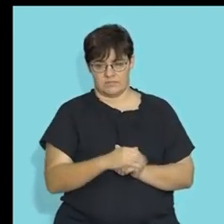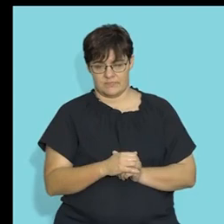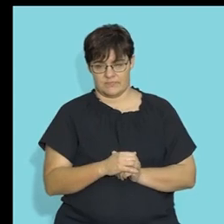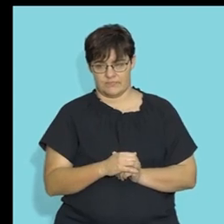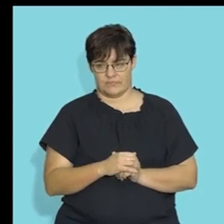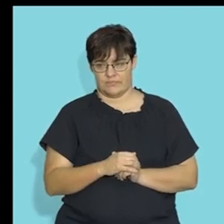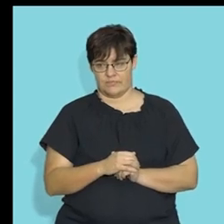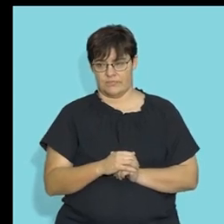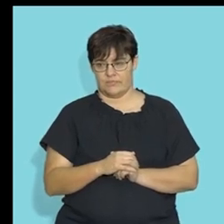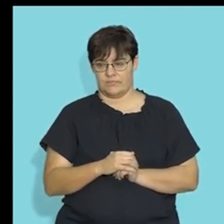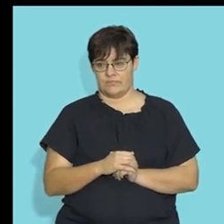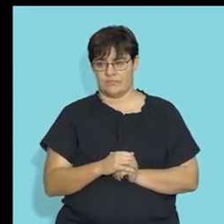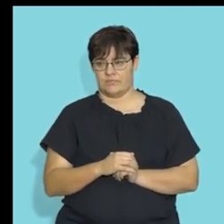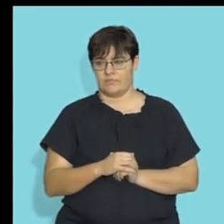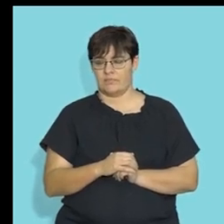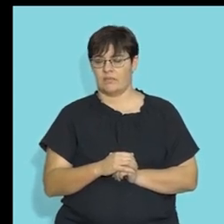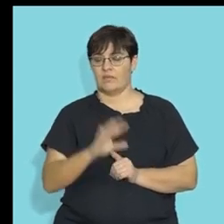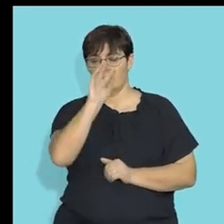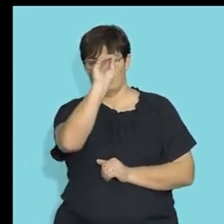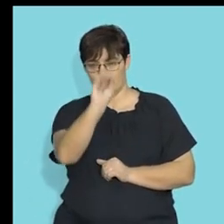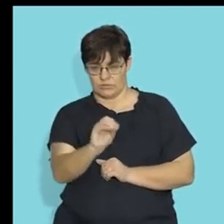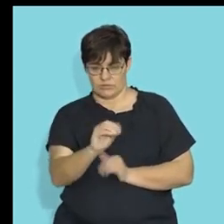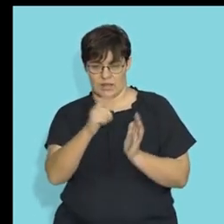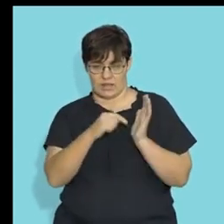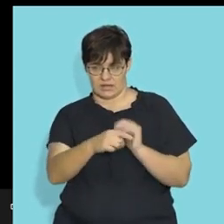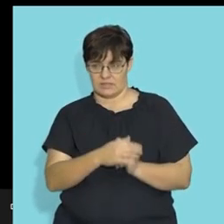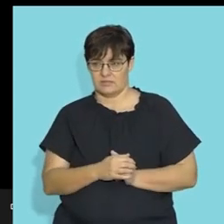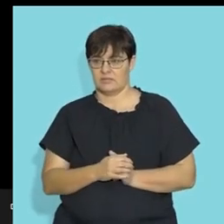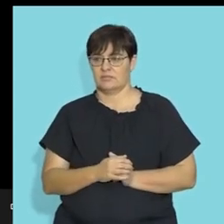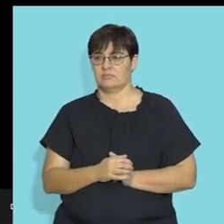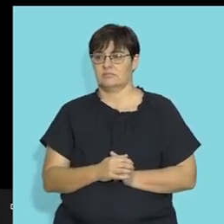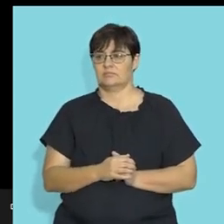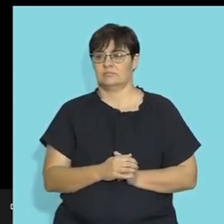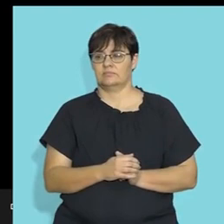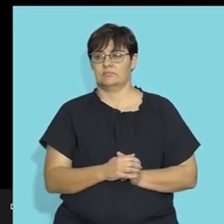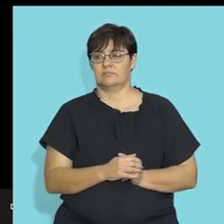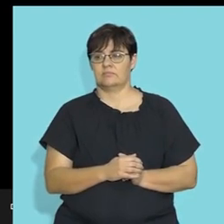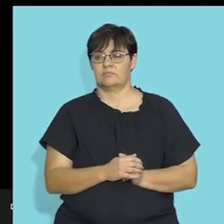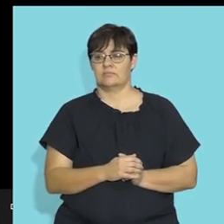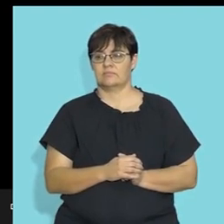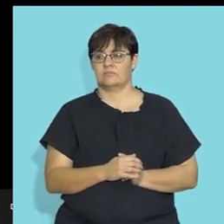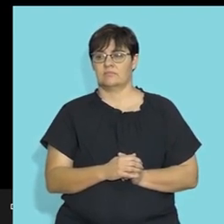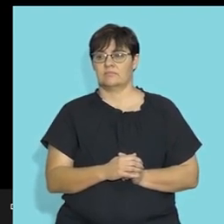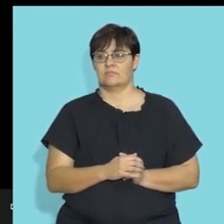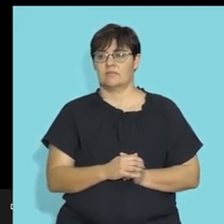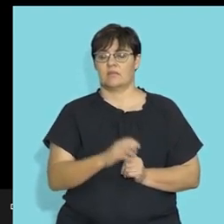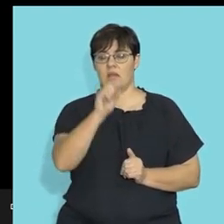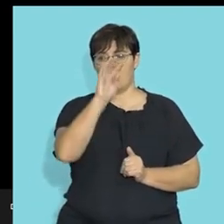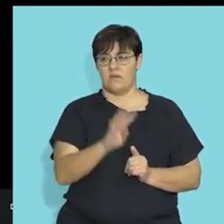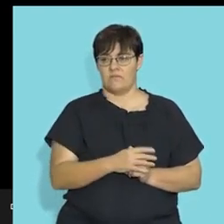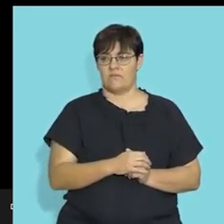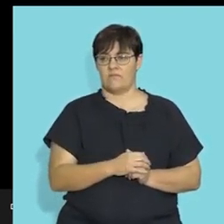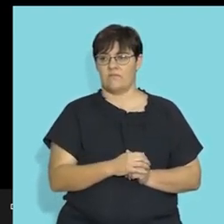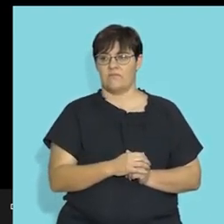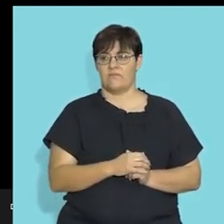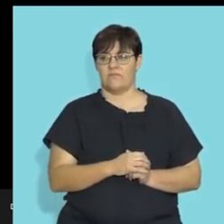minus a quarter. So let's plug this all into my calculator.